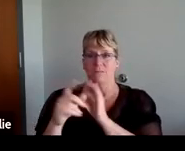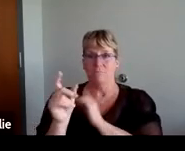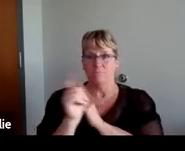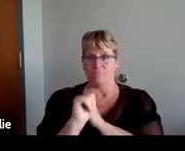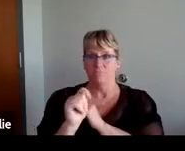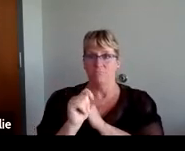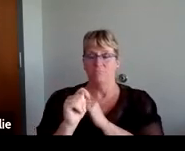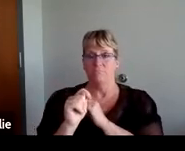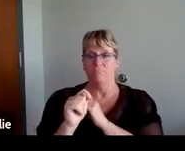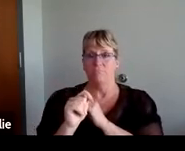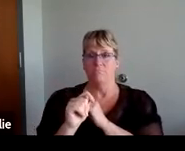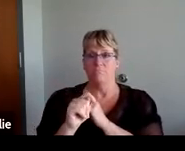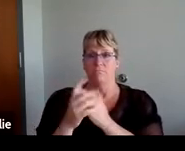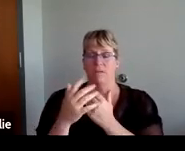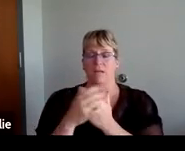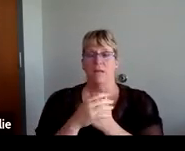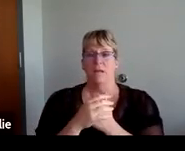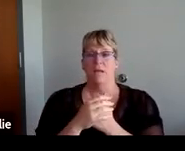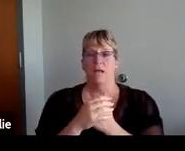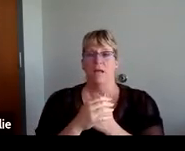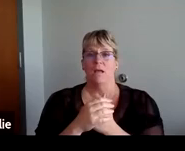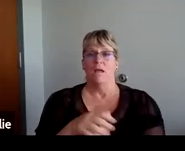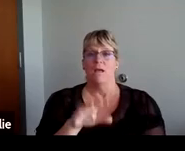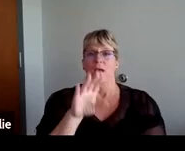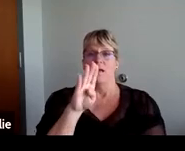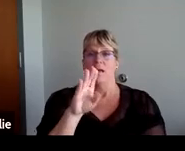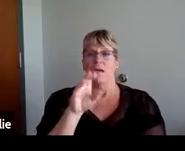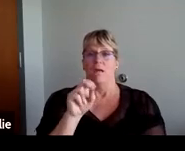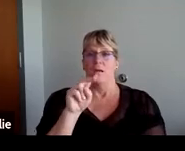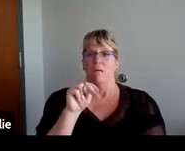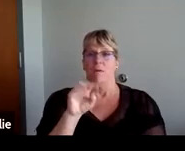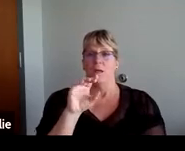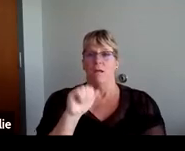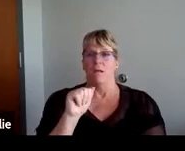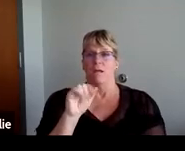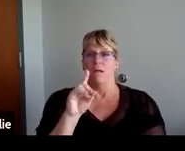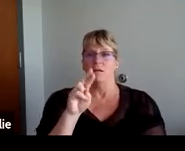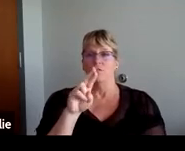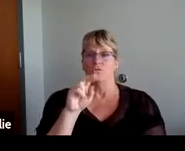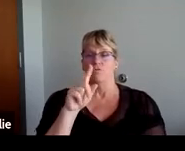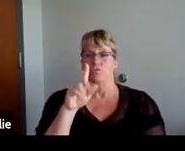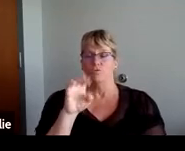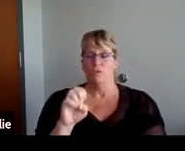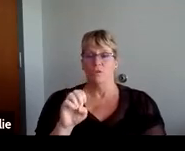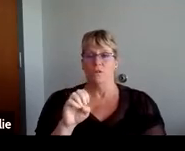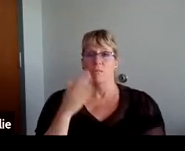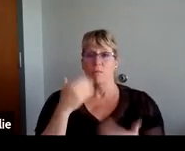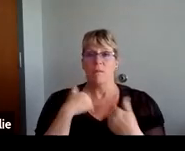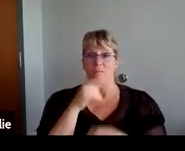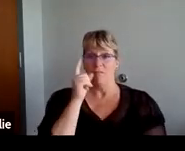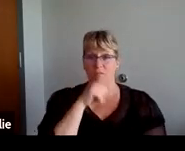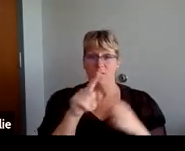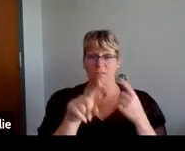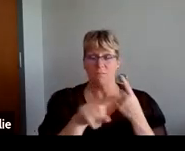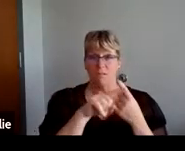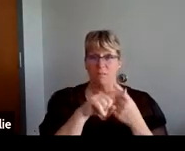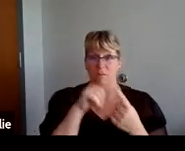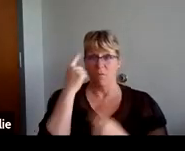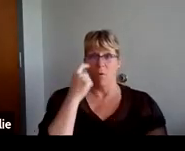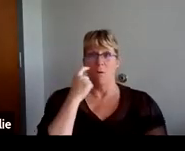screen. Things like Benadryl, diphenhydramine may cause a false positive for methadone.